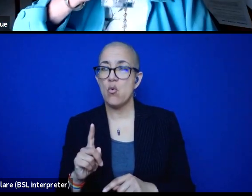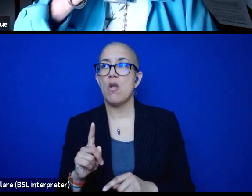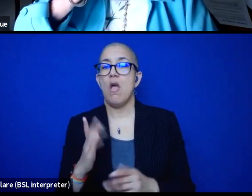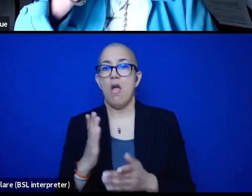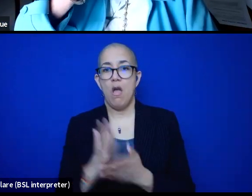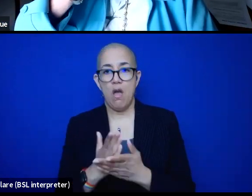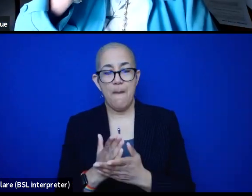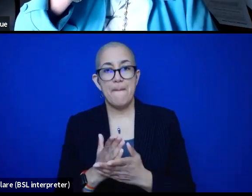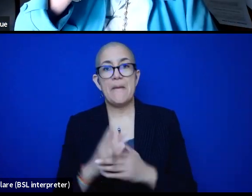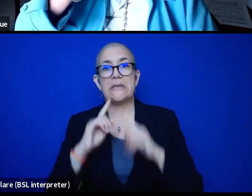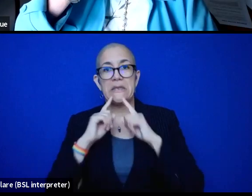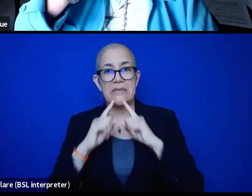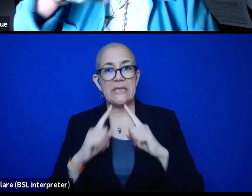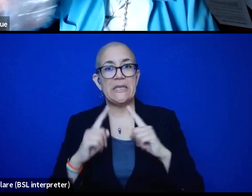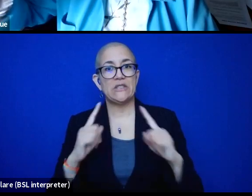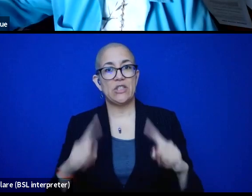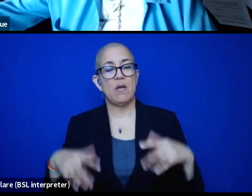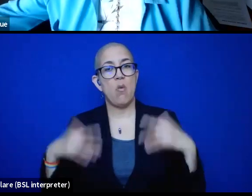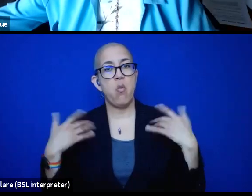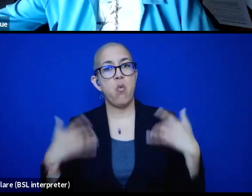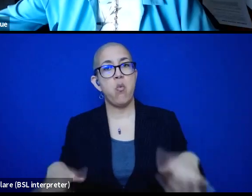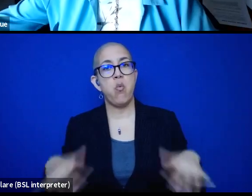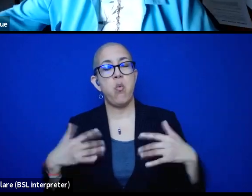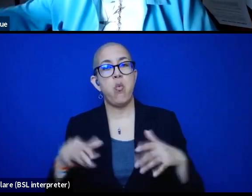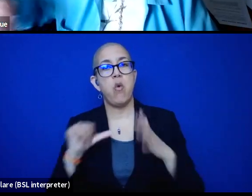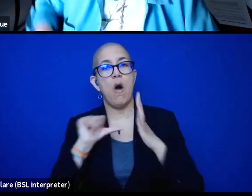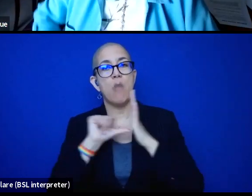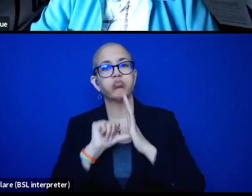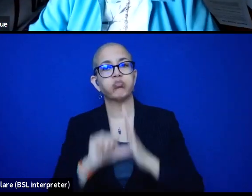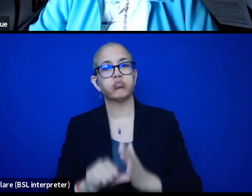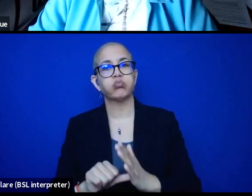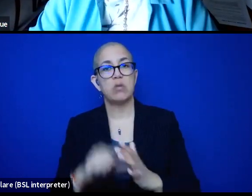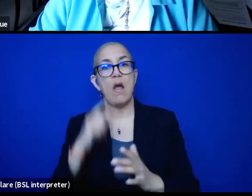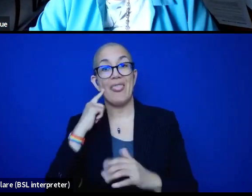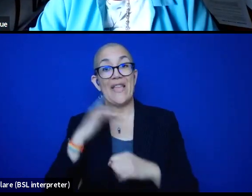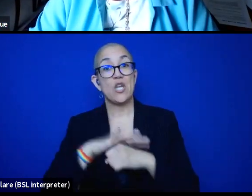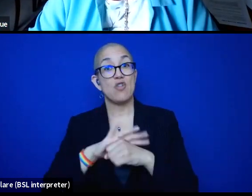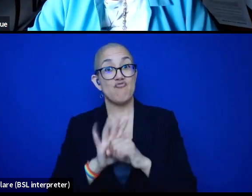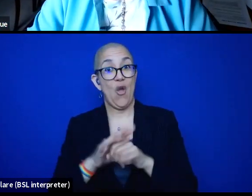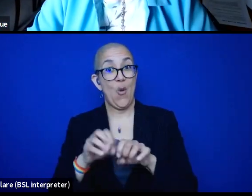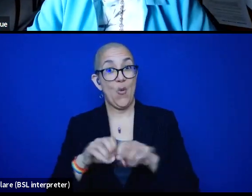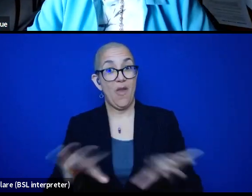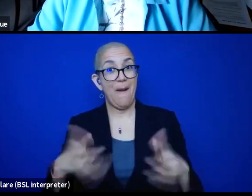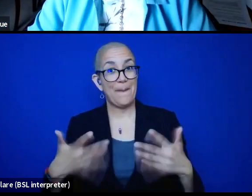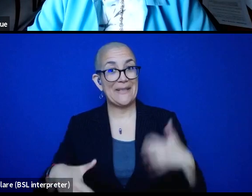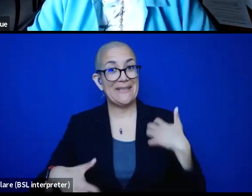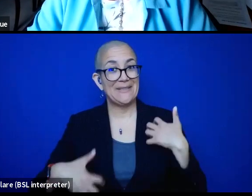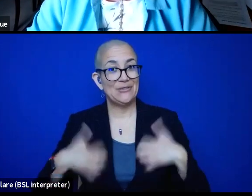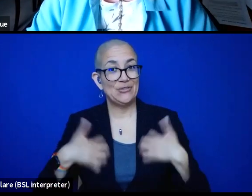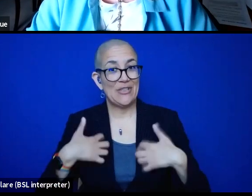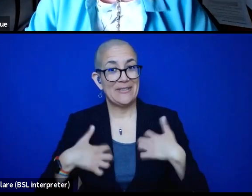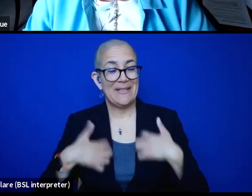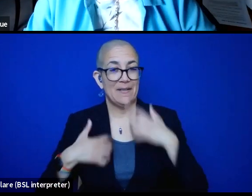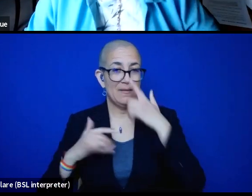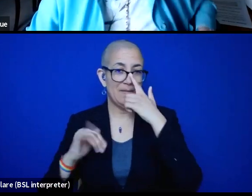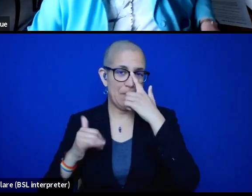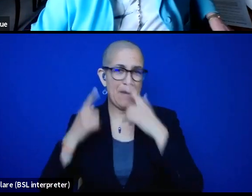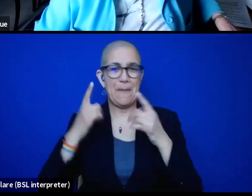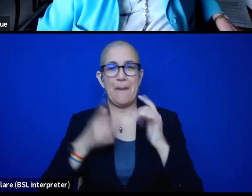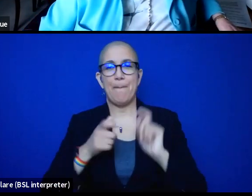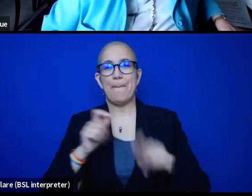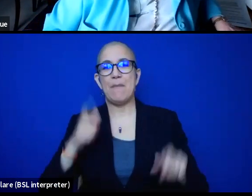science teaching is. It's really difficult. And I think coronavirus is quite interesting, because whilst there might have been people before who thought